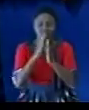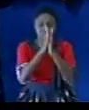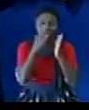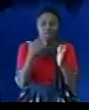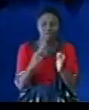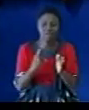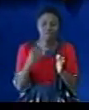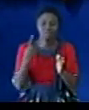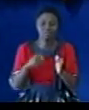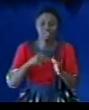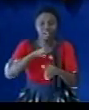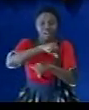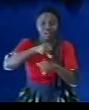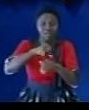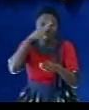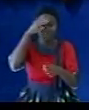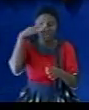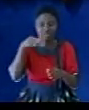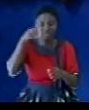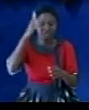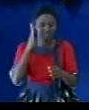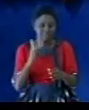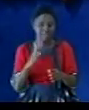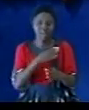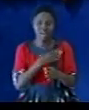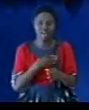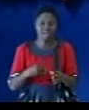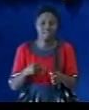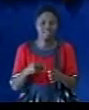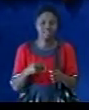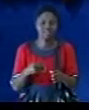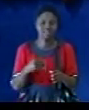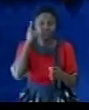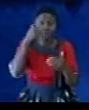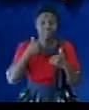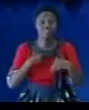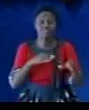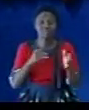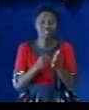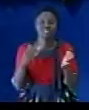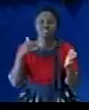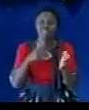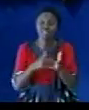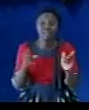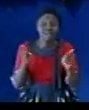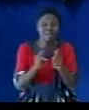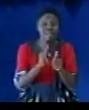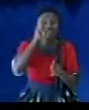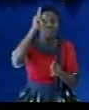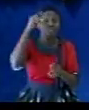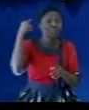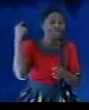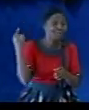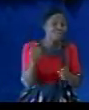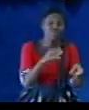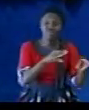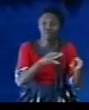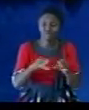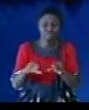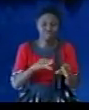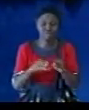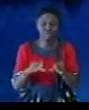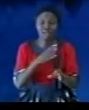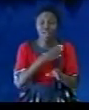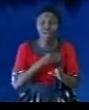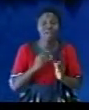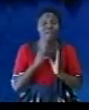assigned servant. And now you've done it again, like you've always done it all over the world. There are shouts of testimonies coming